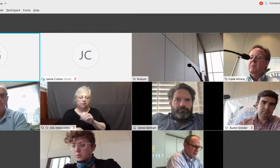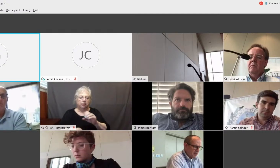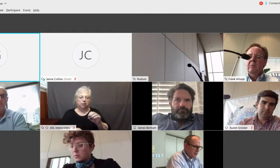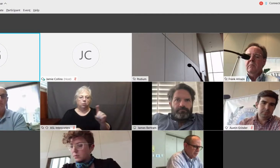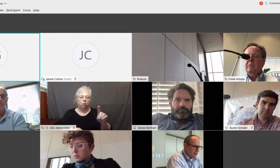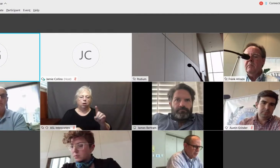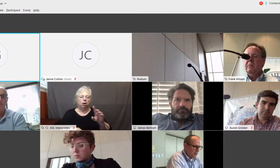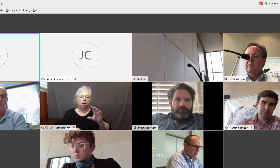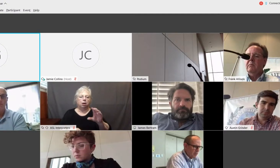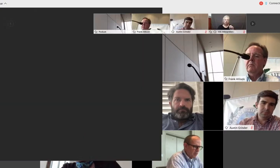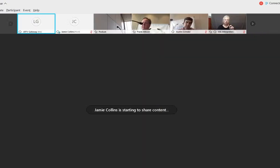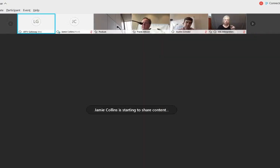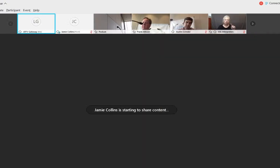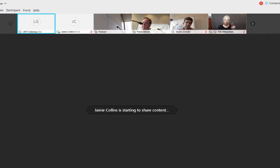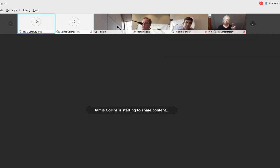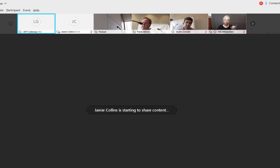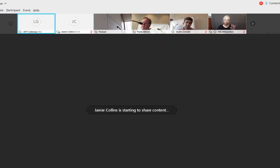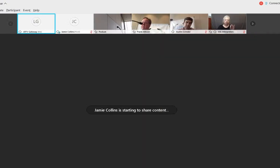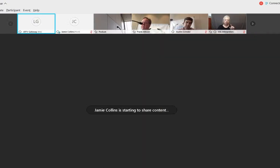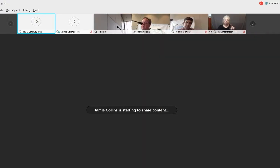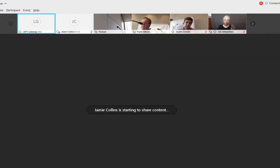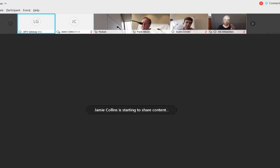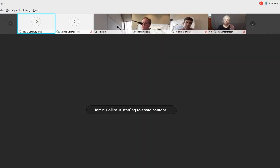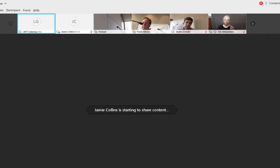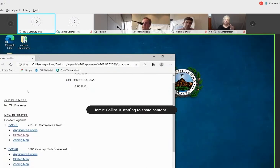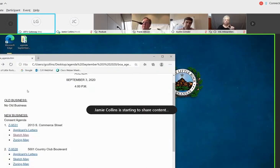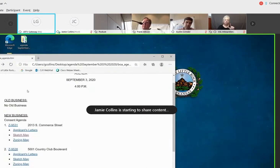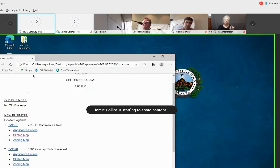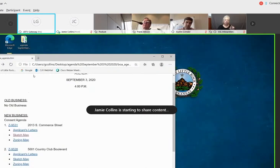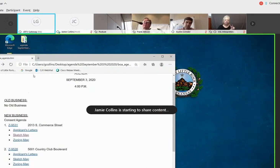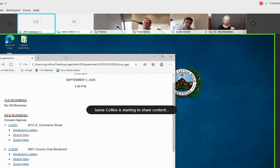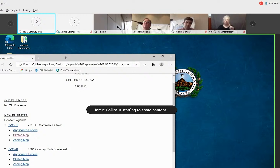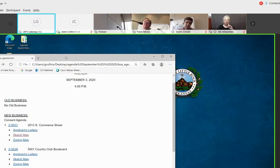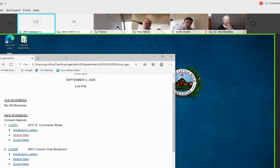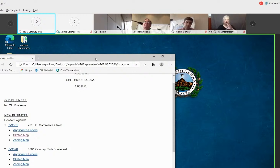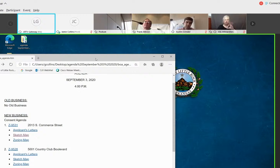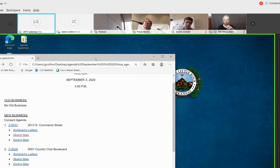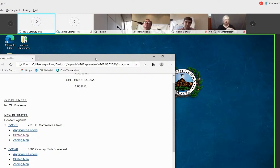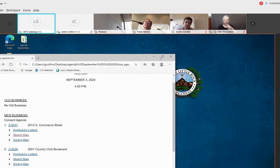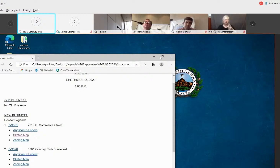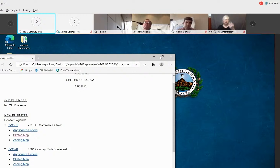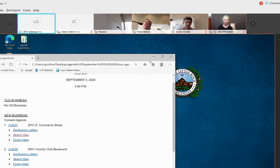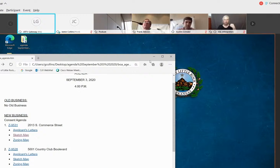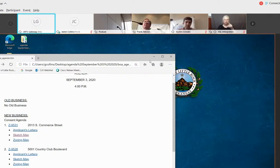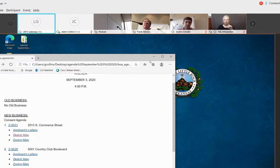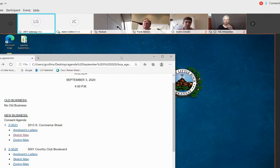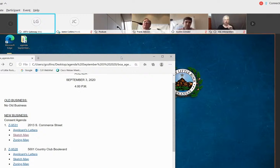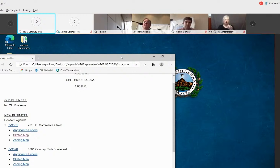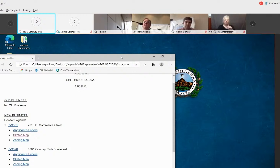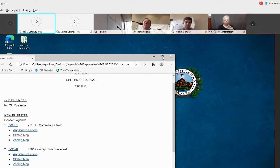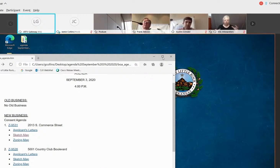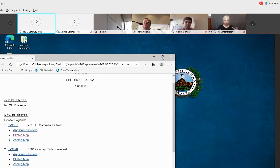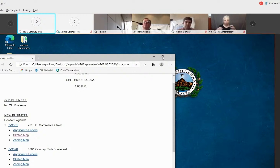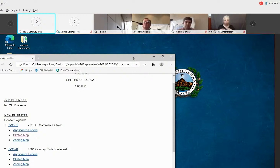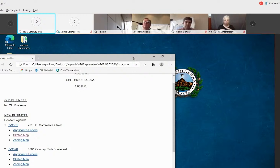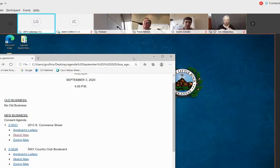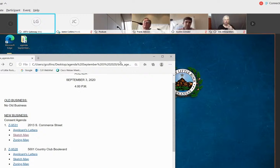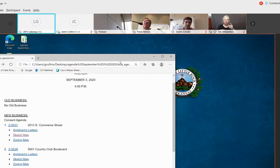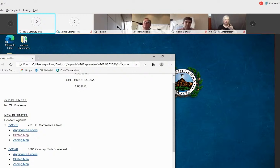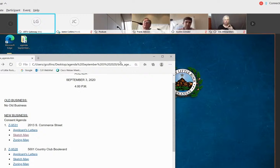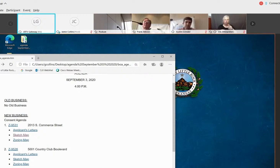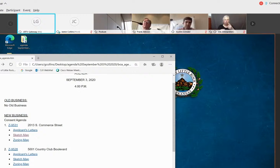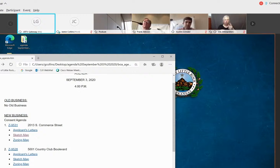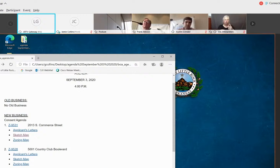Boulevard consists of 2 former lots and abandoned right-of-way, comprising one 130